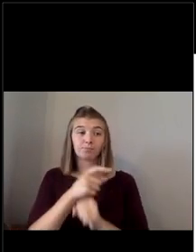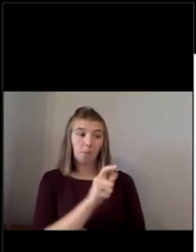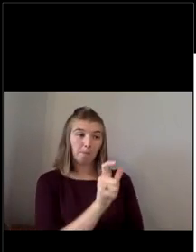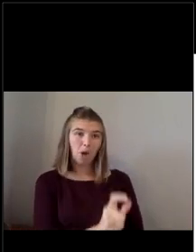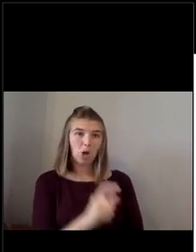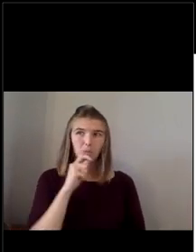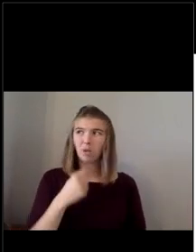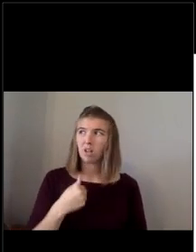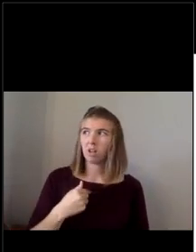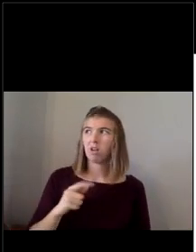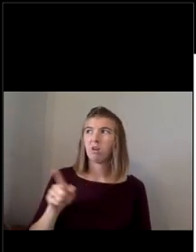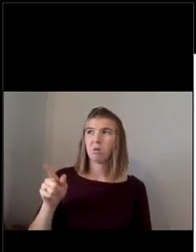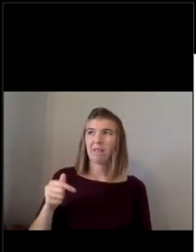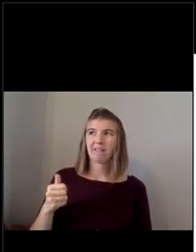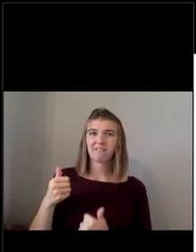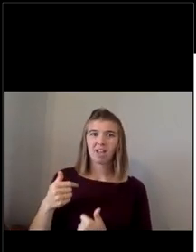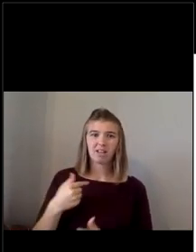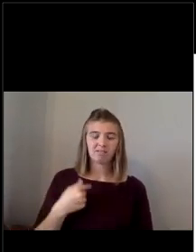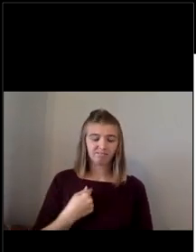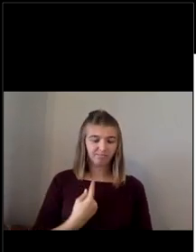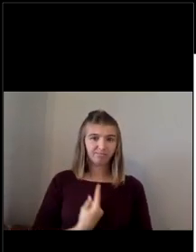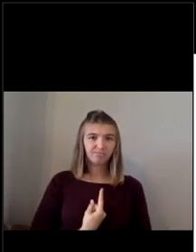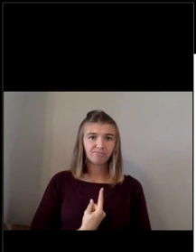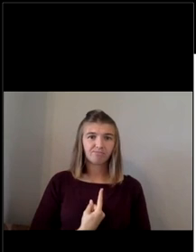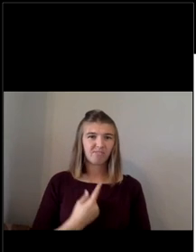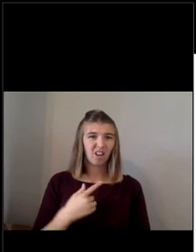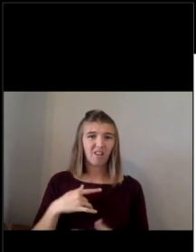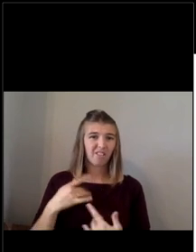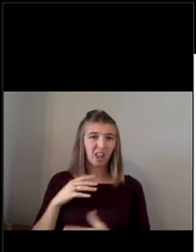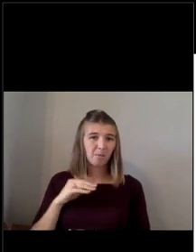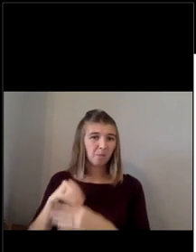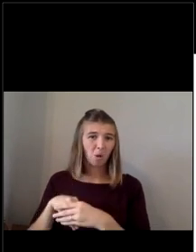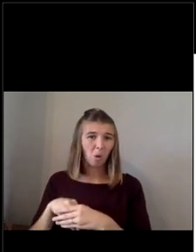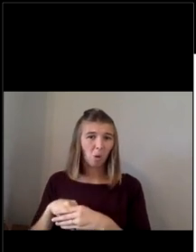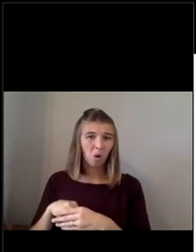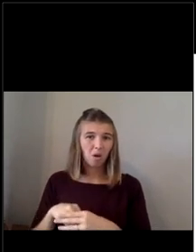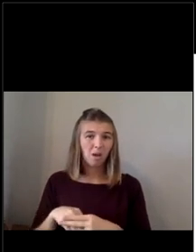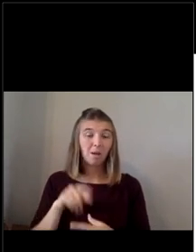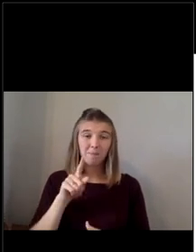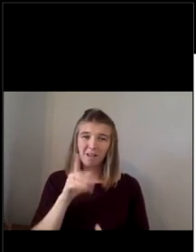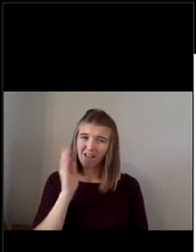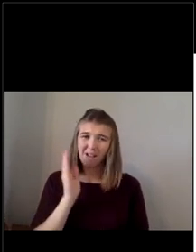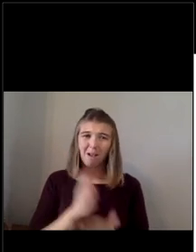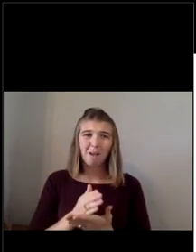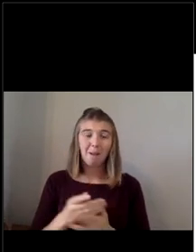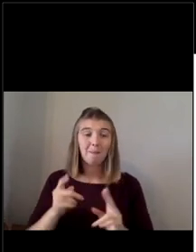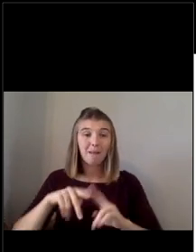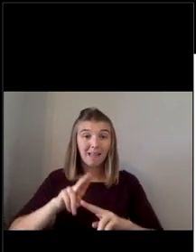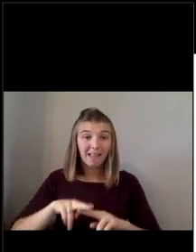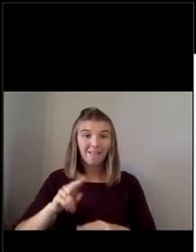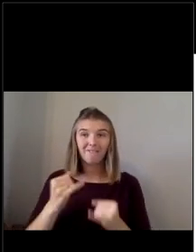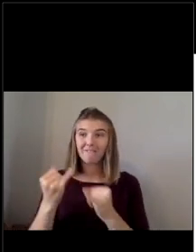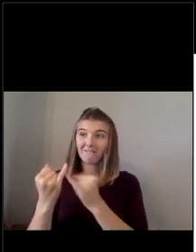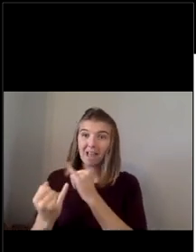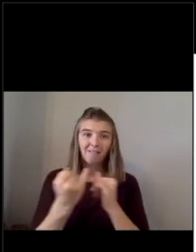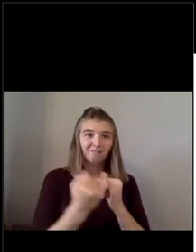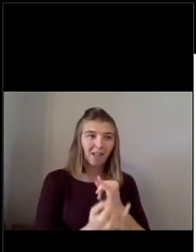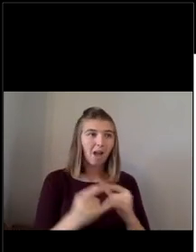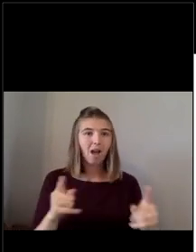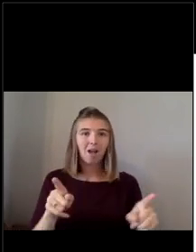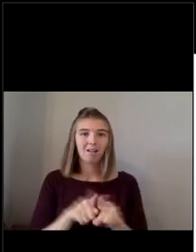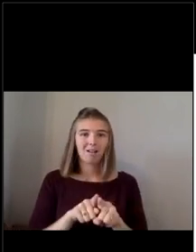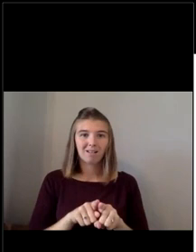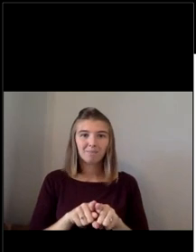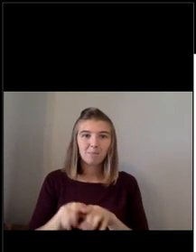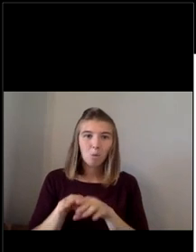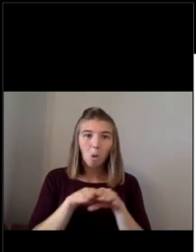belong. The reality is that our inner doubts, the challenges, the failings, those are what unite us. Those are the common